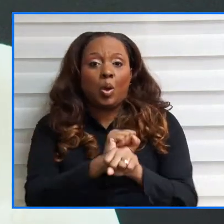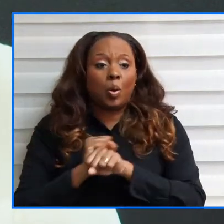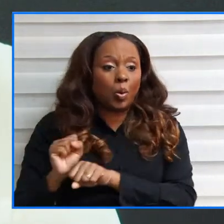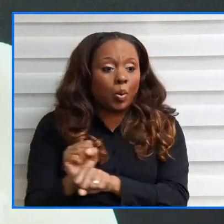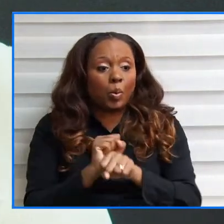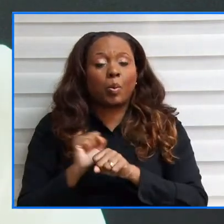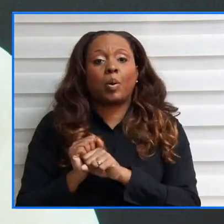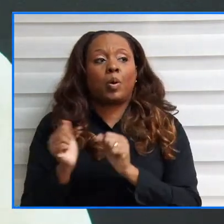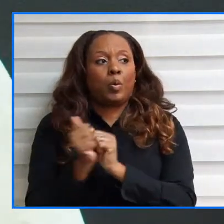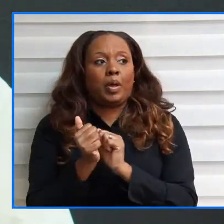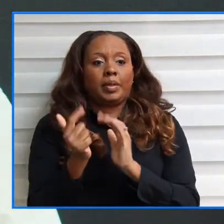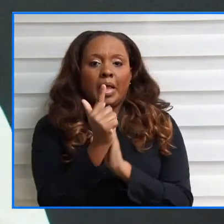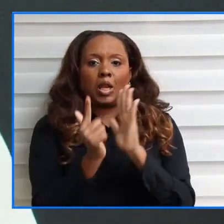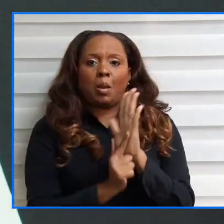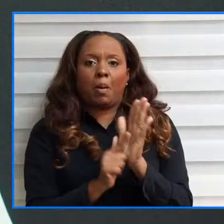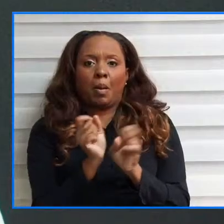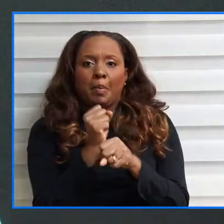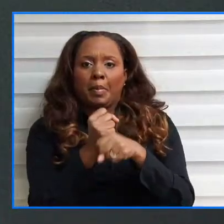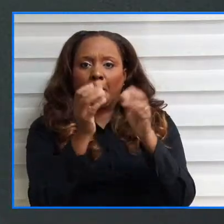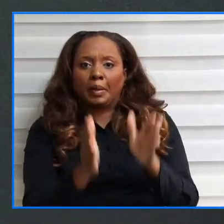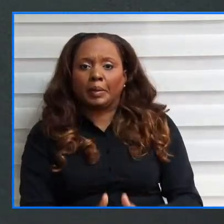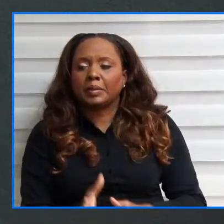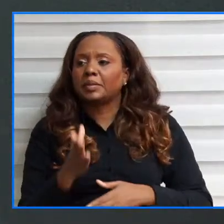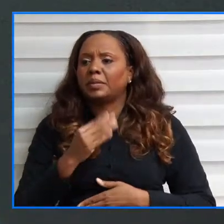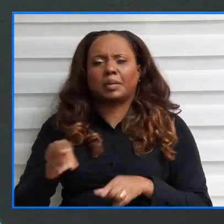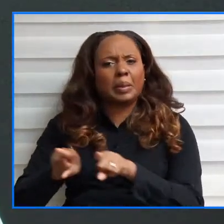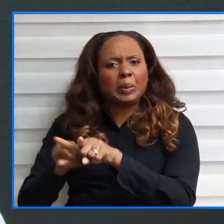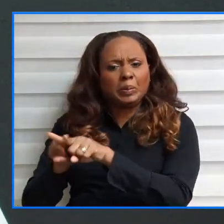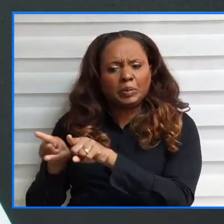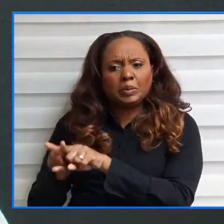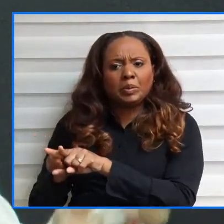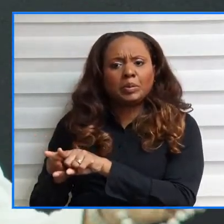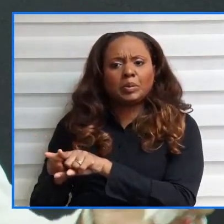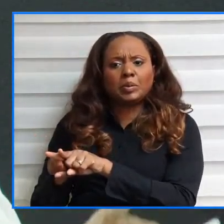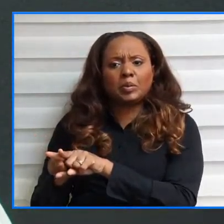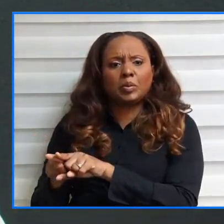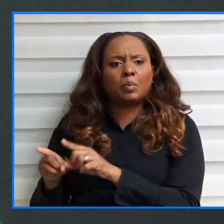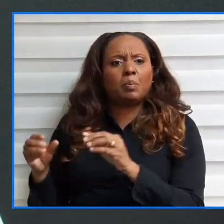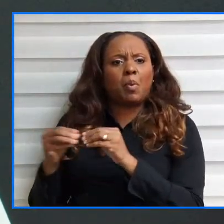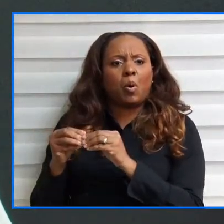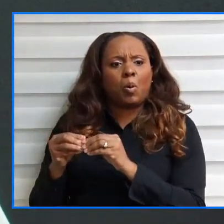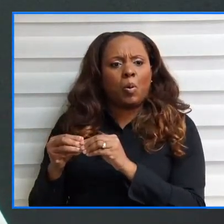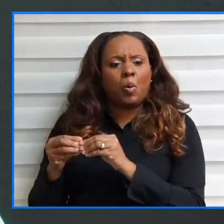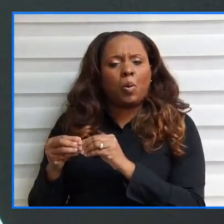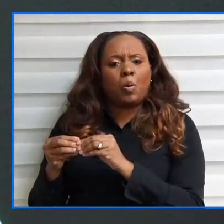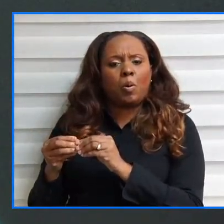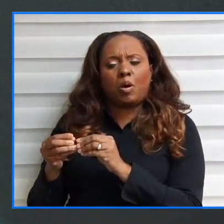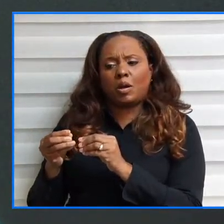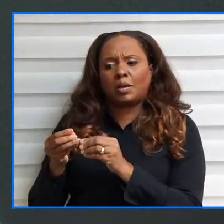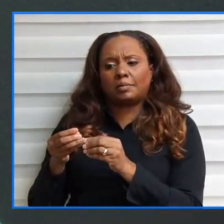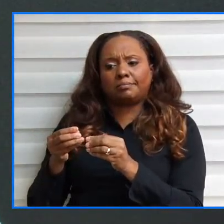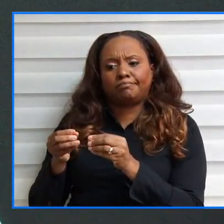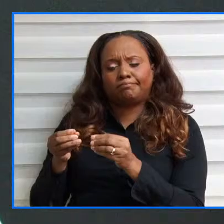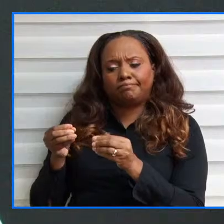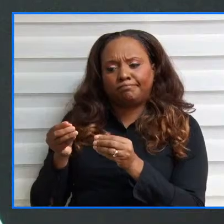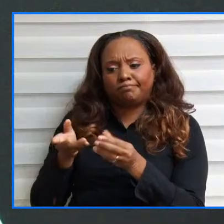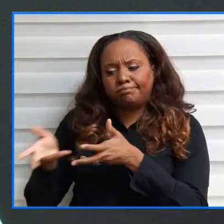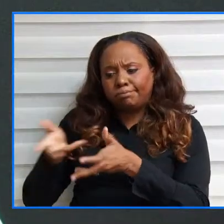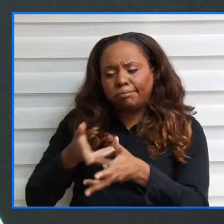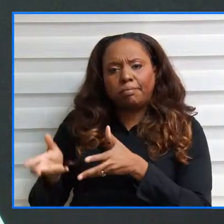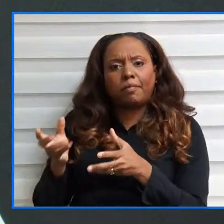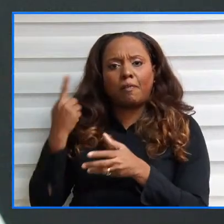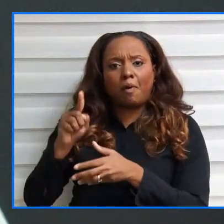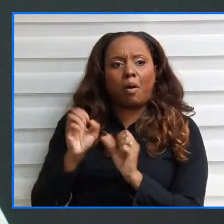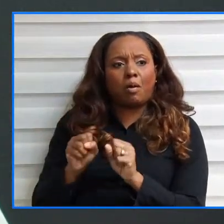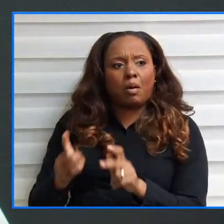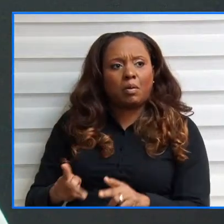regulators as well as the level in joint promotion, because we're looking at different markets, that there are opportunities there as well that we hope to